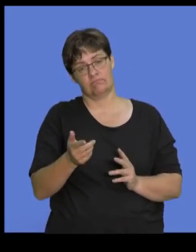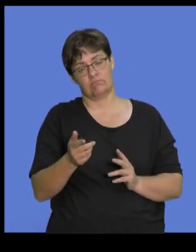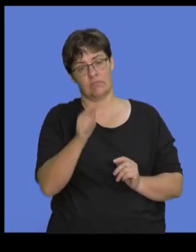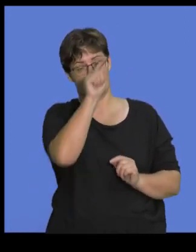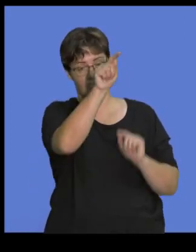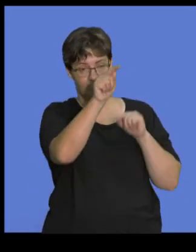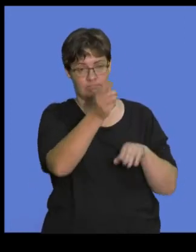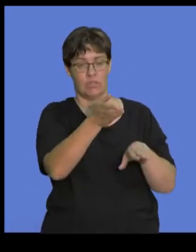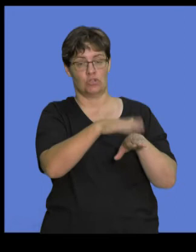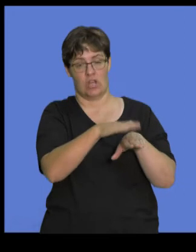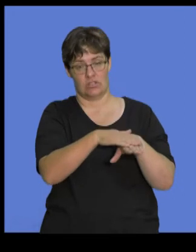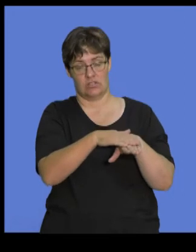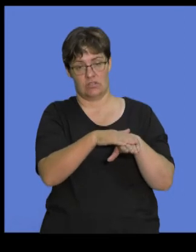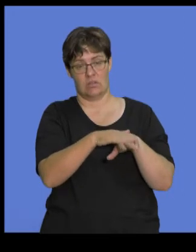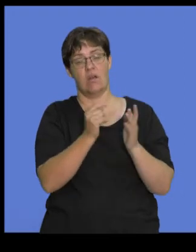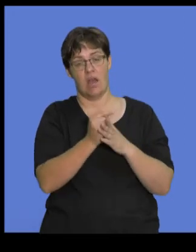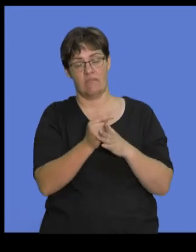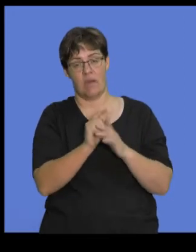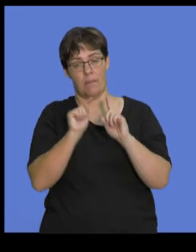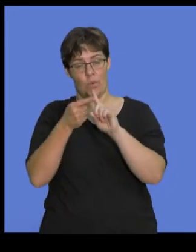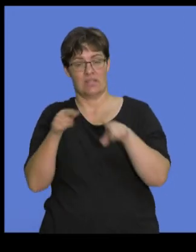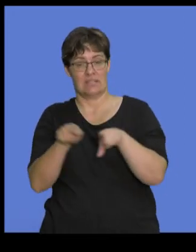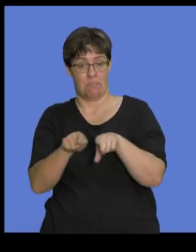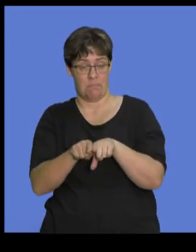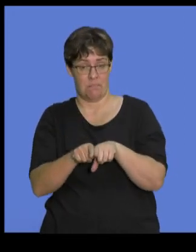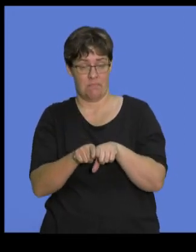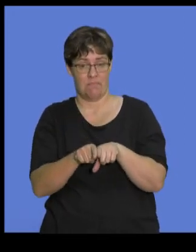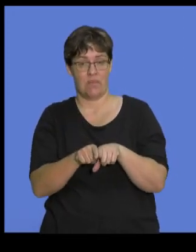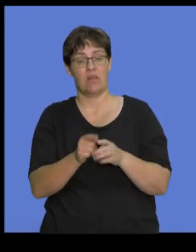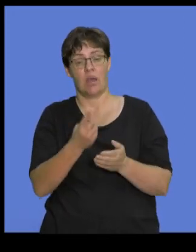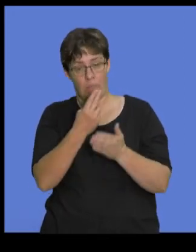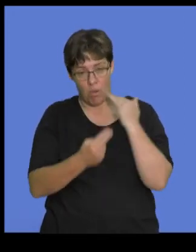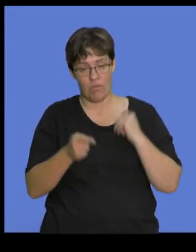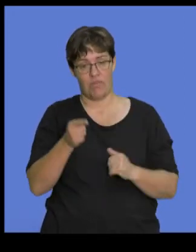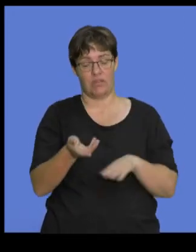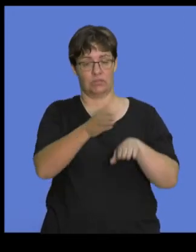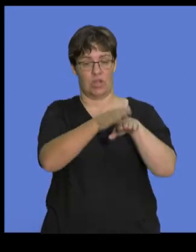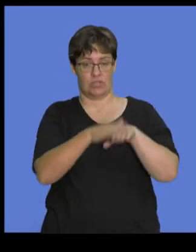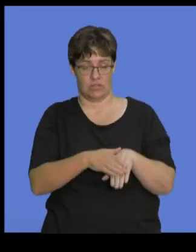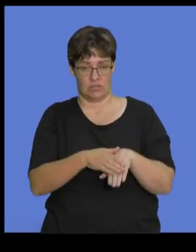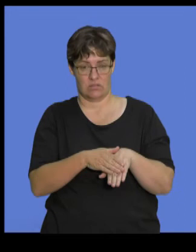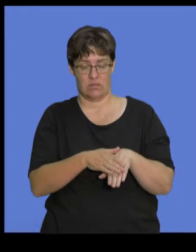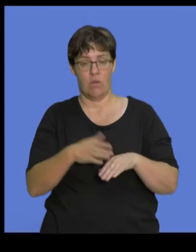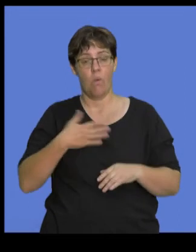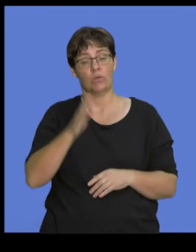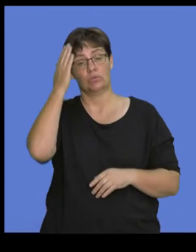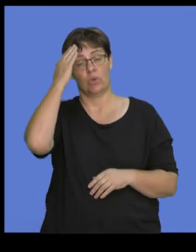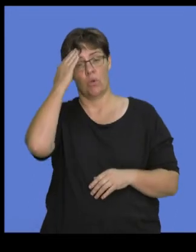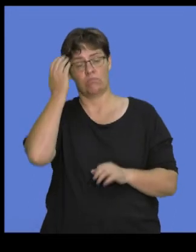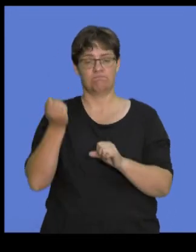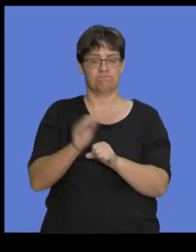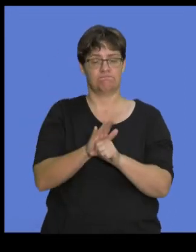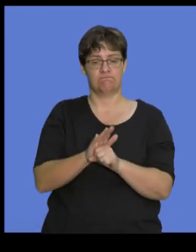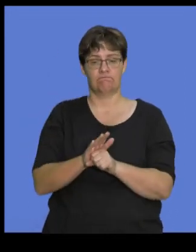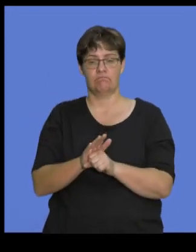two charges. We've got a common point which is in the field of both charges, and then we want to know what is the effect on the